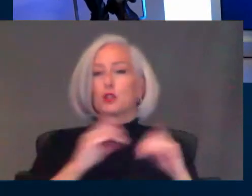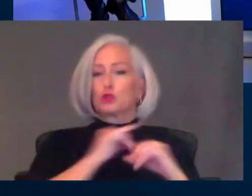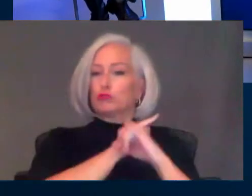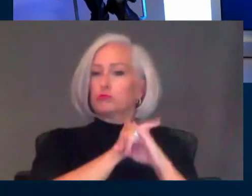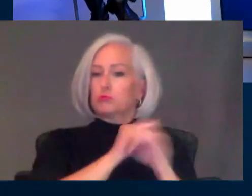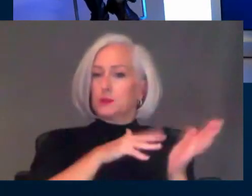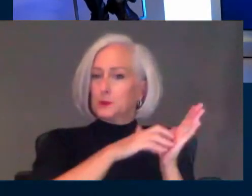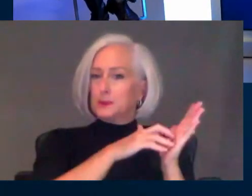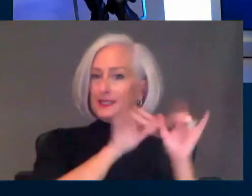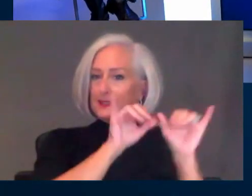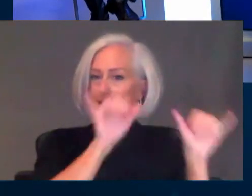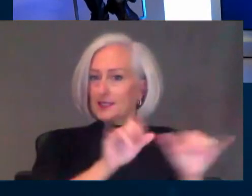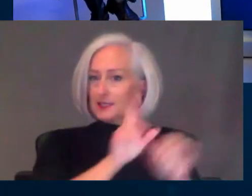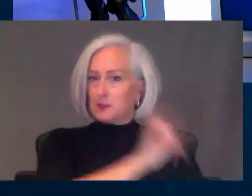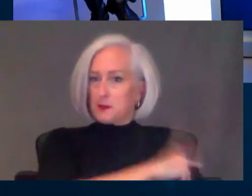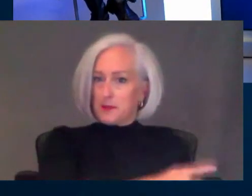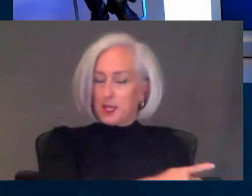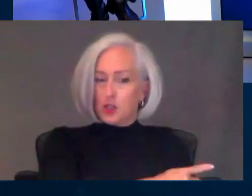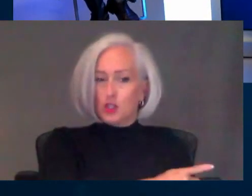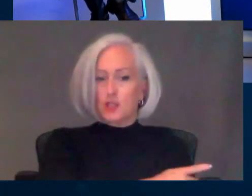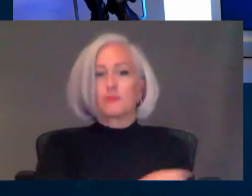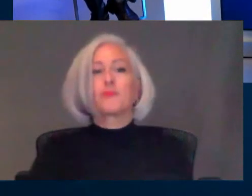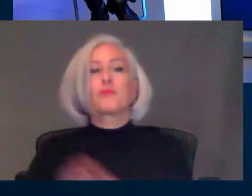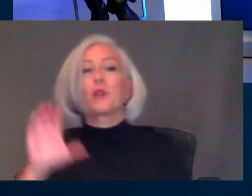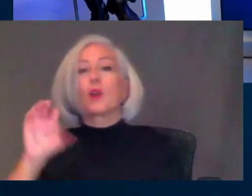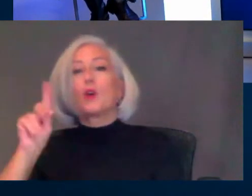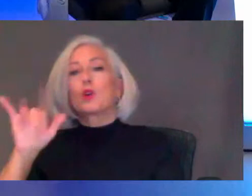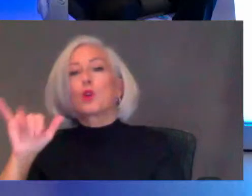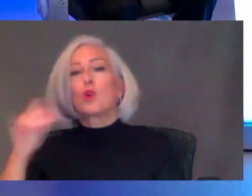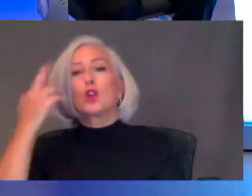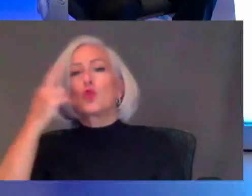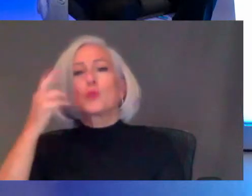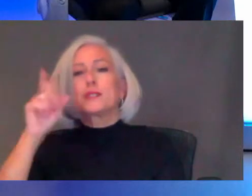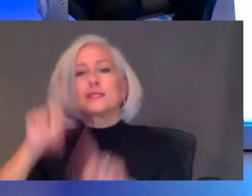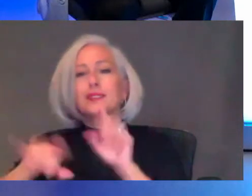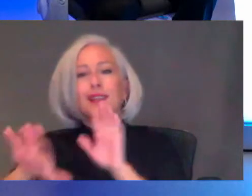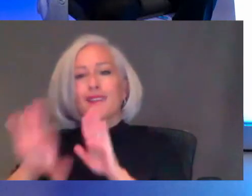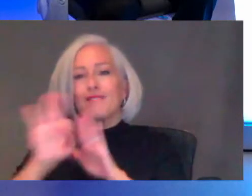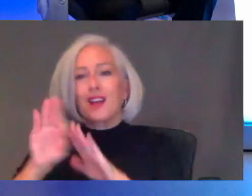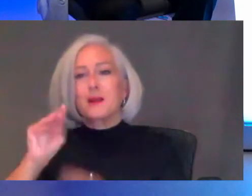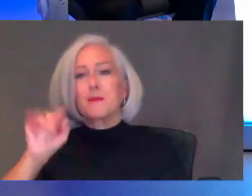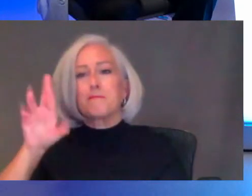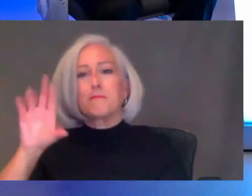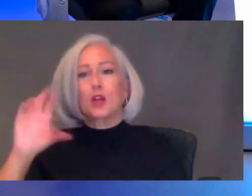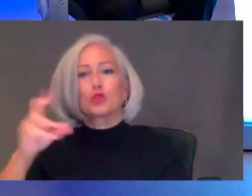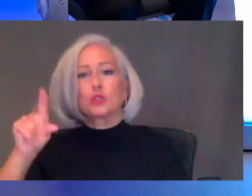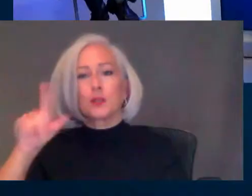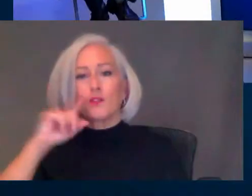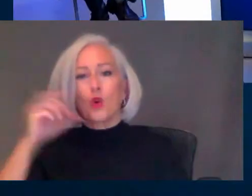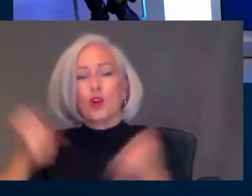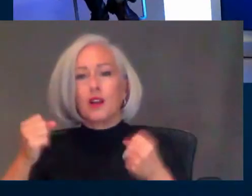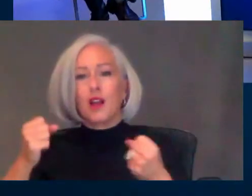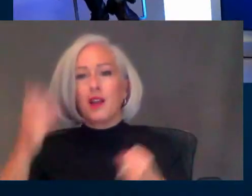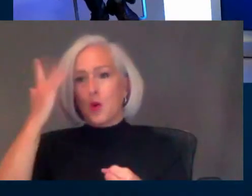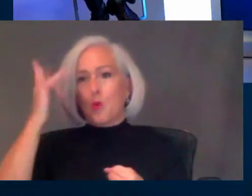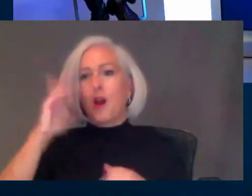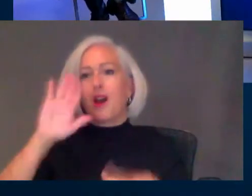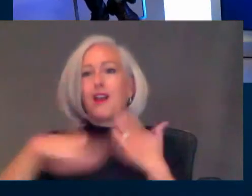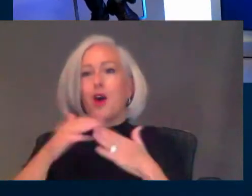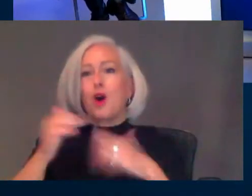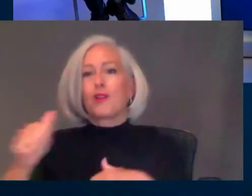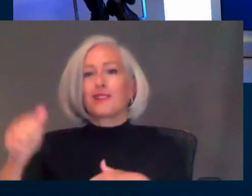way to work this morning, Yes. speaking of kids and masking, I actually had a field of fight between my two kids because my son stole my daughter's